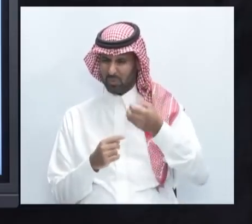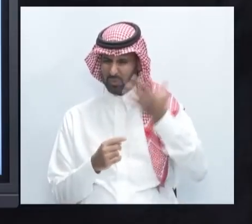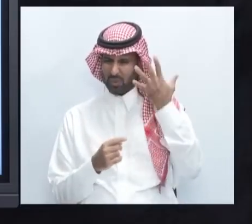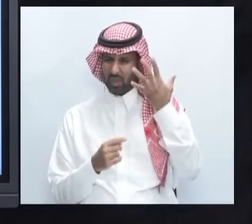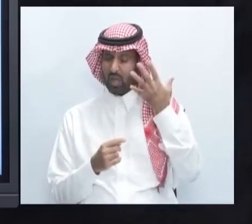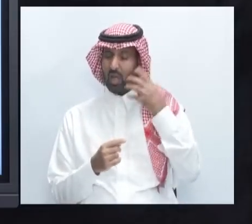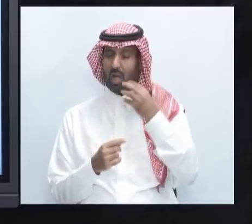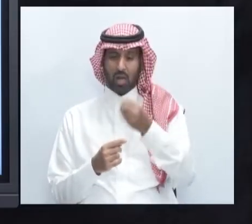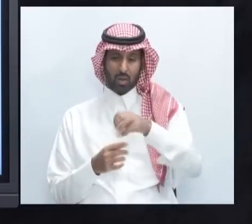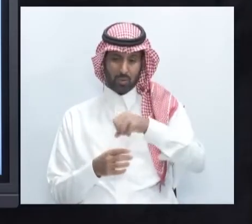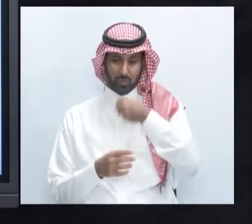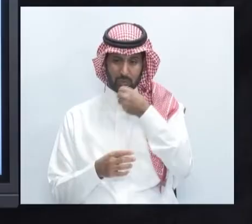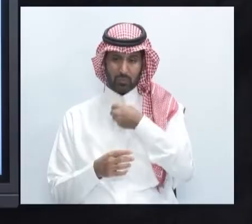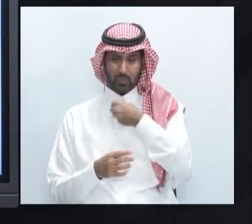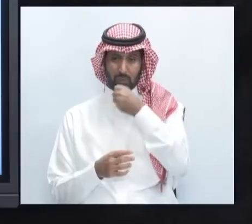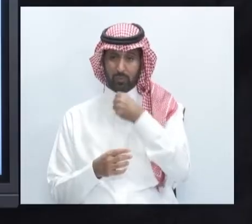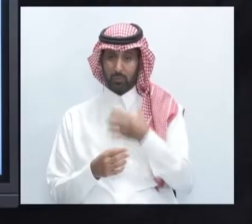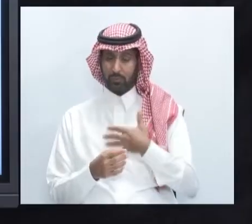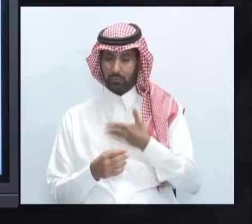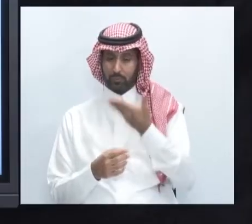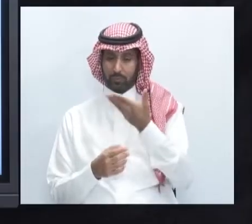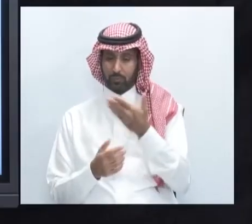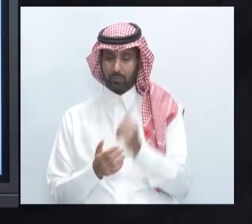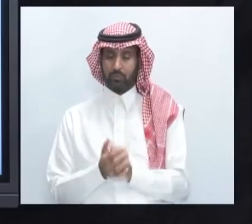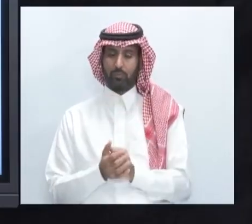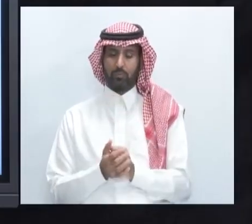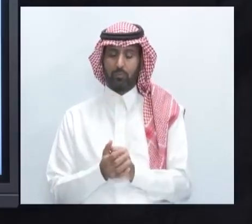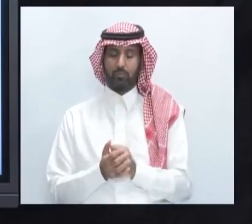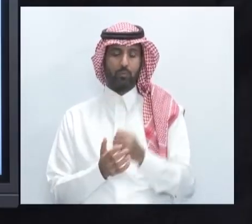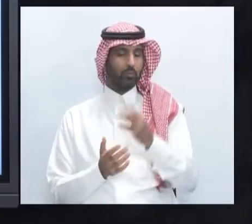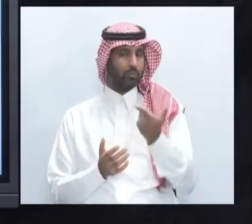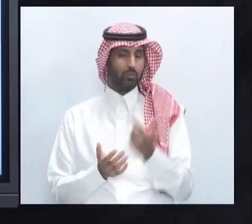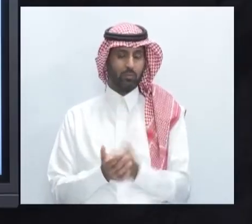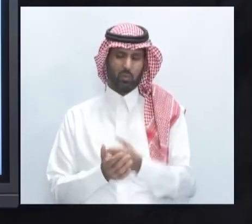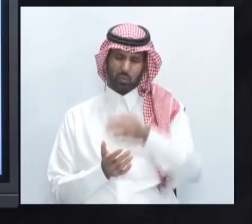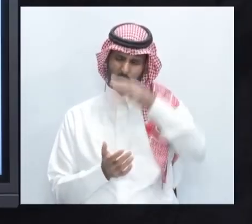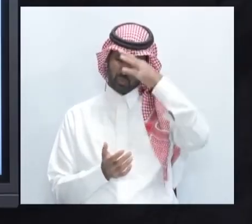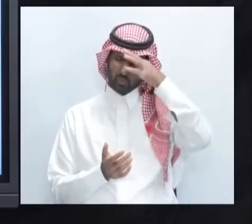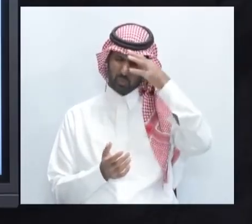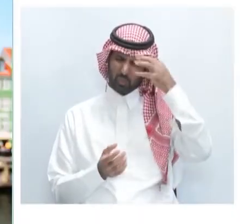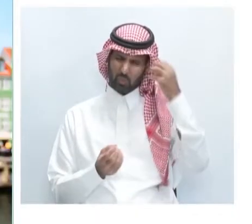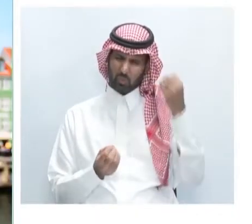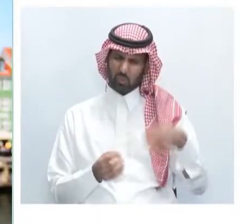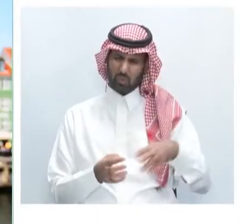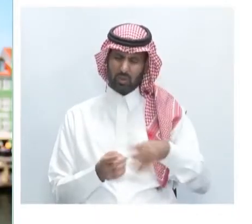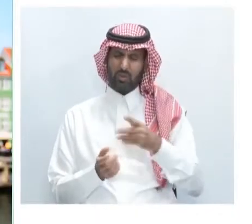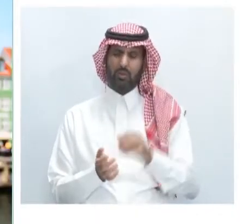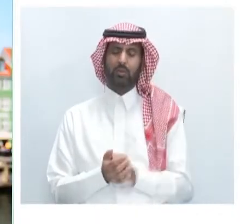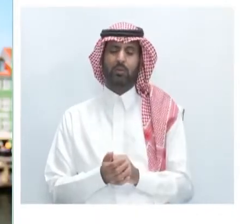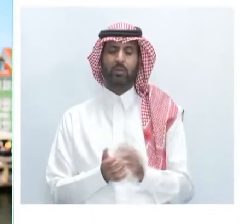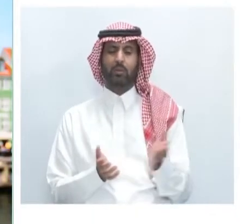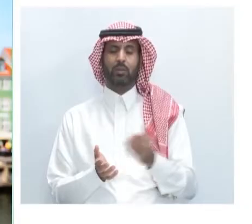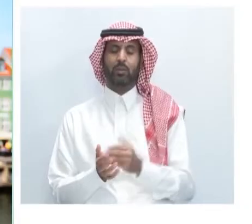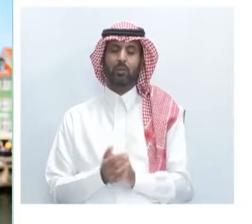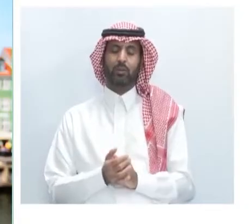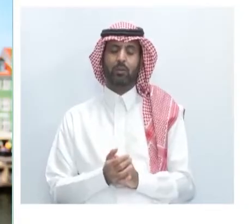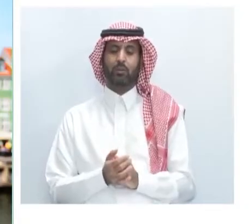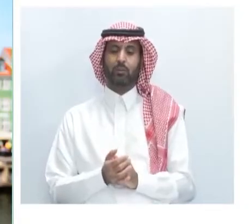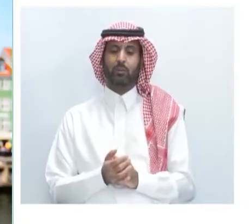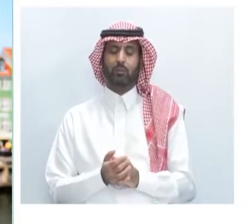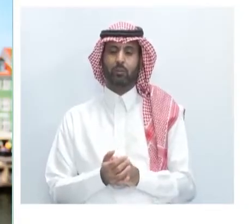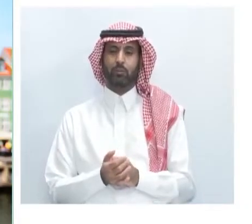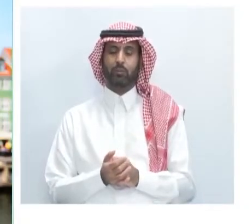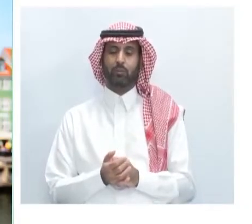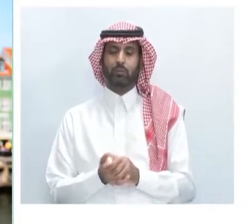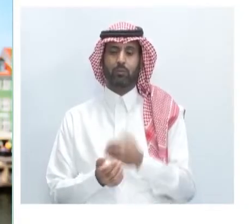eat some ice cream, okay? So the season here is what? Is summer, excellent. So yummy,